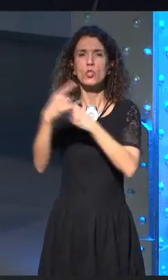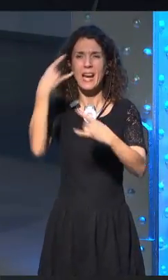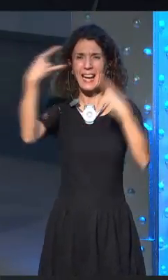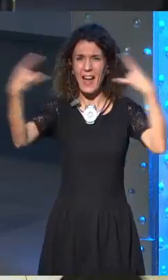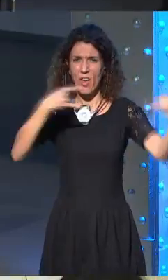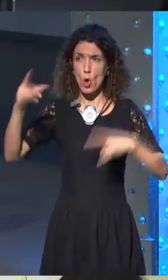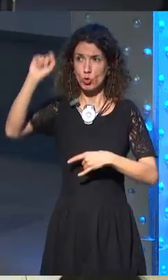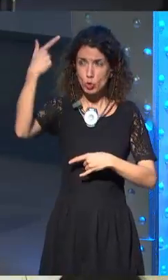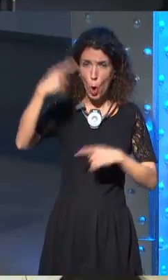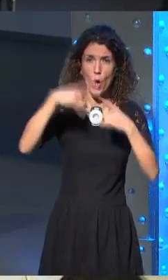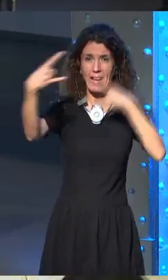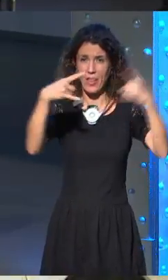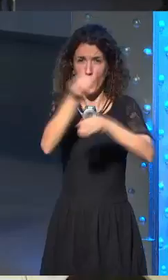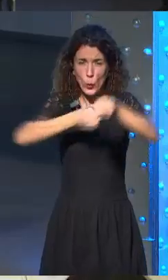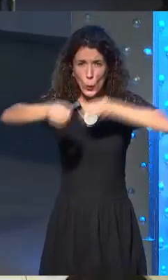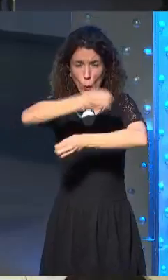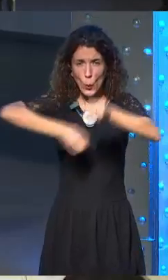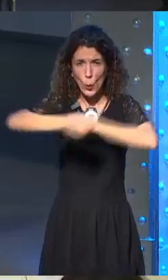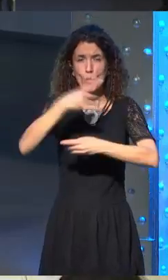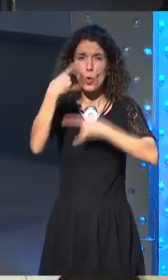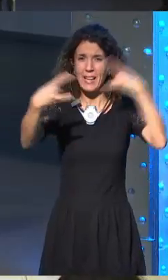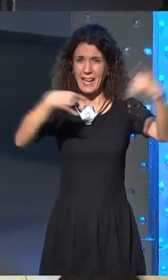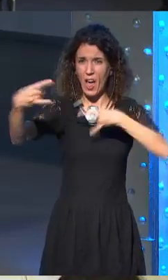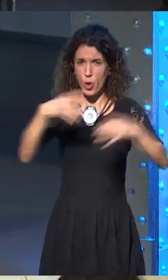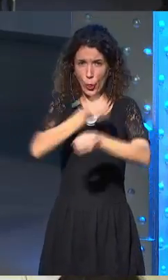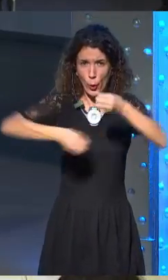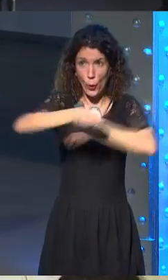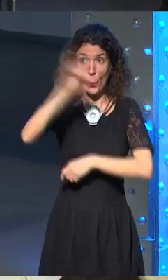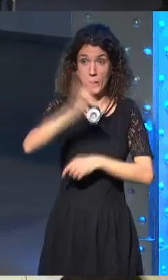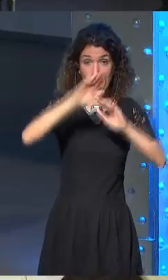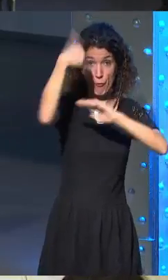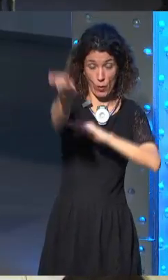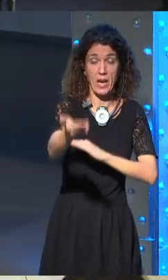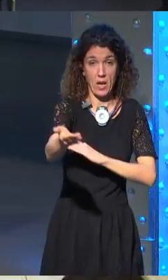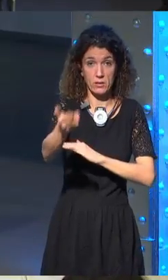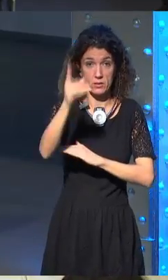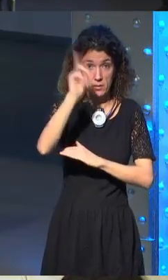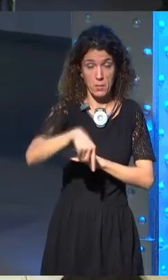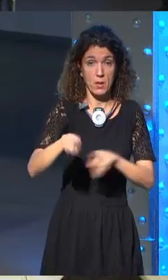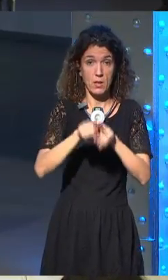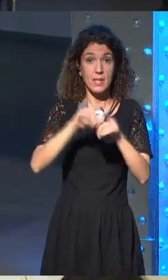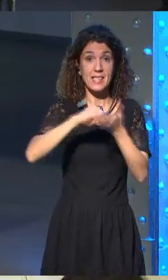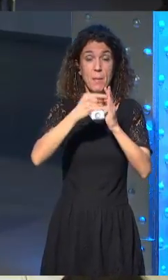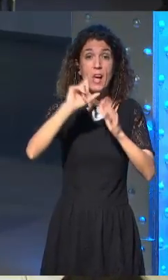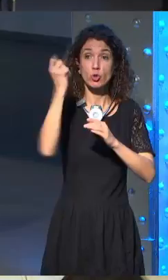cosmic radiation. Cosmic radiation comes from outside of our solar system.